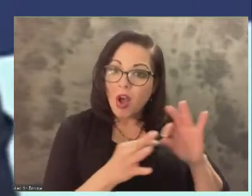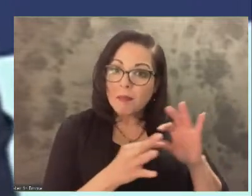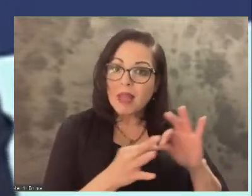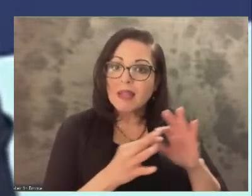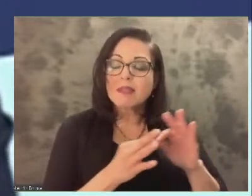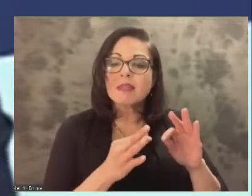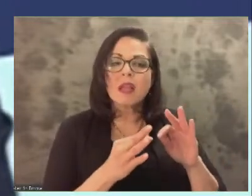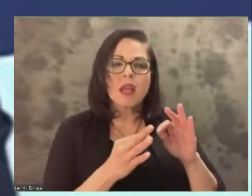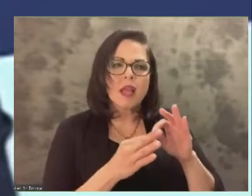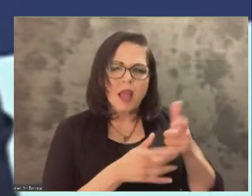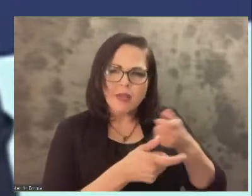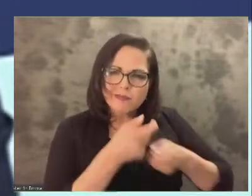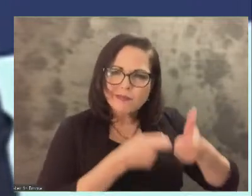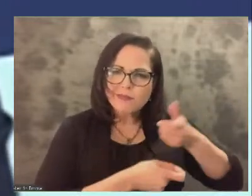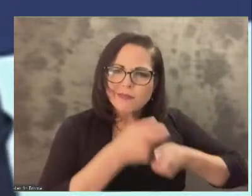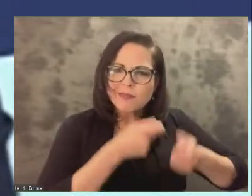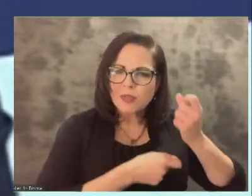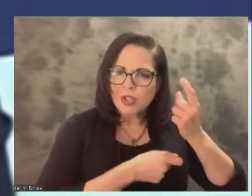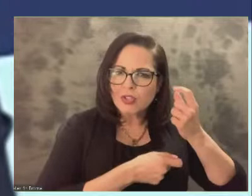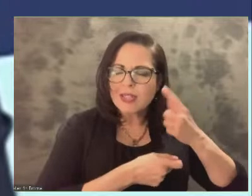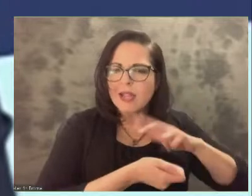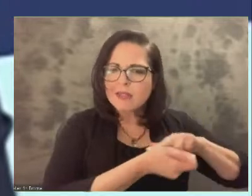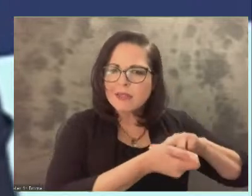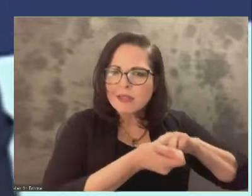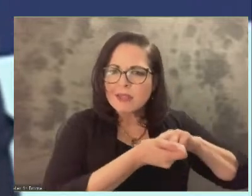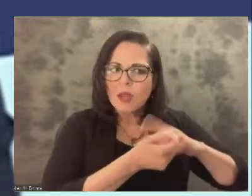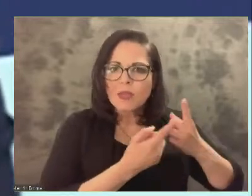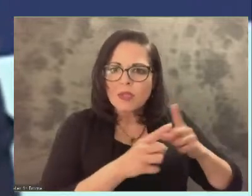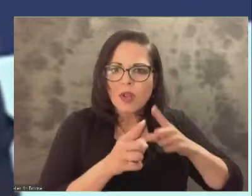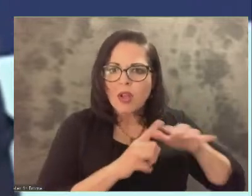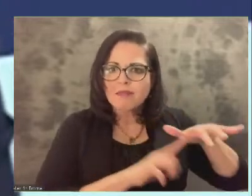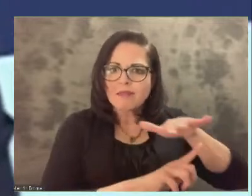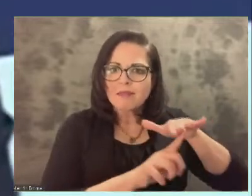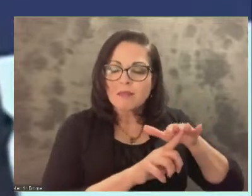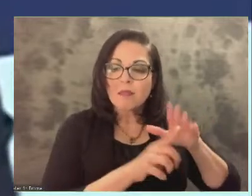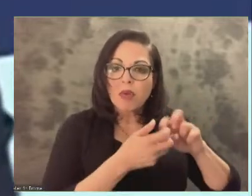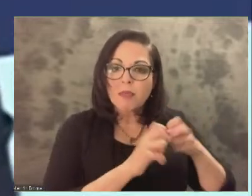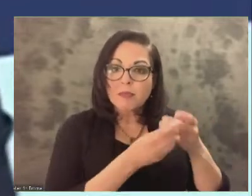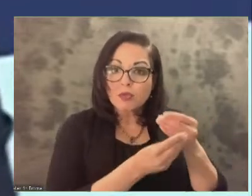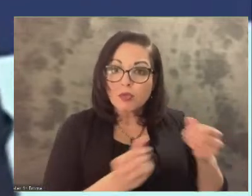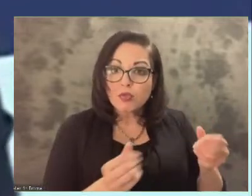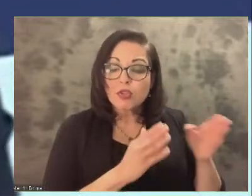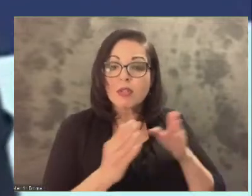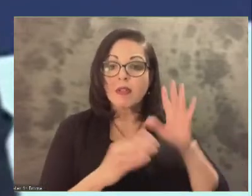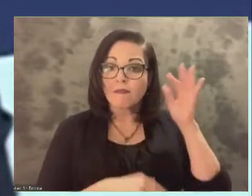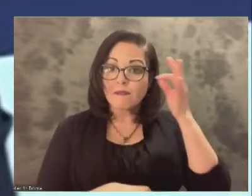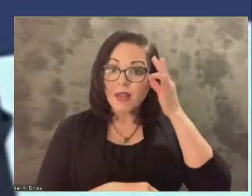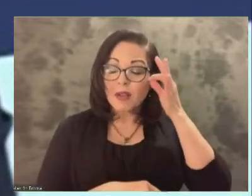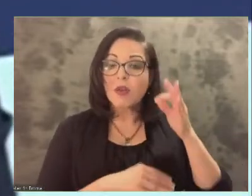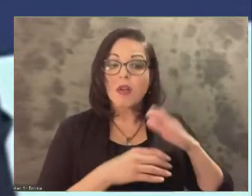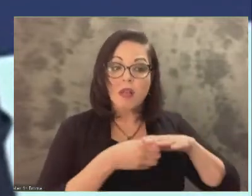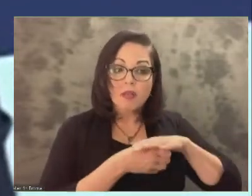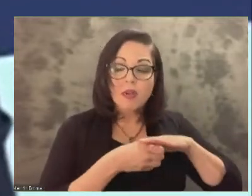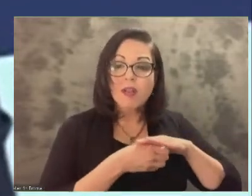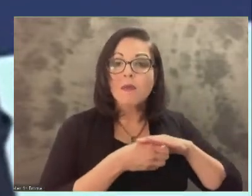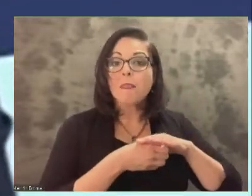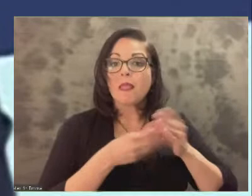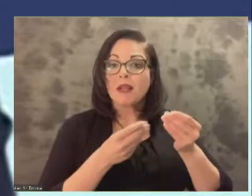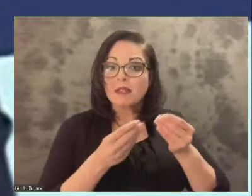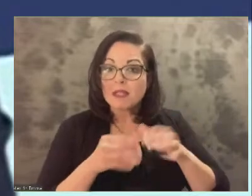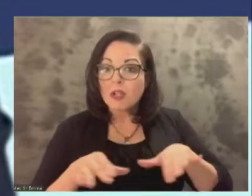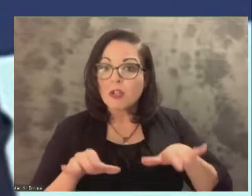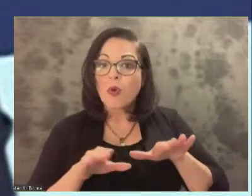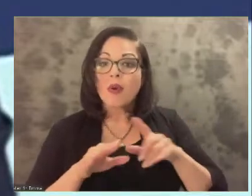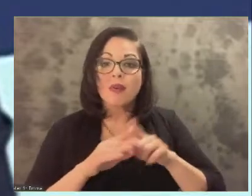to understand the landscape of problems and solutions at the federal level, the state, the local, tribal, territorial levels.